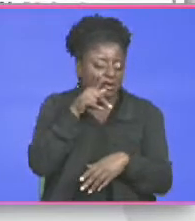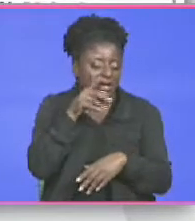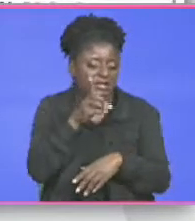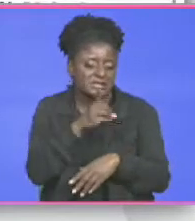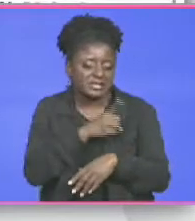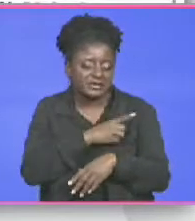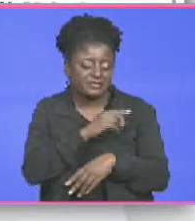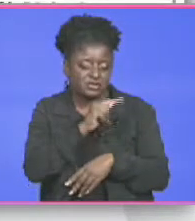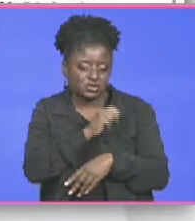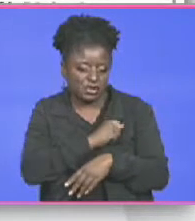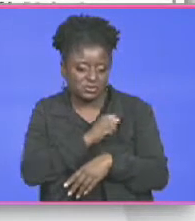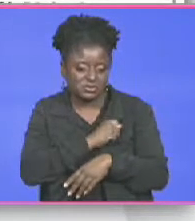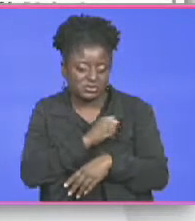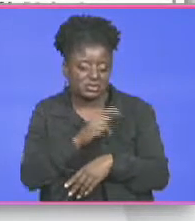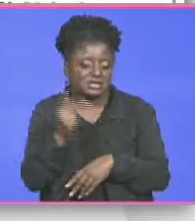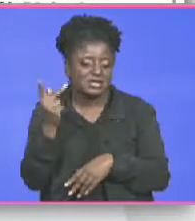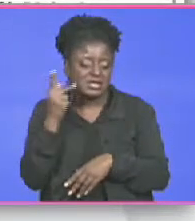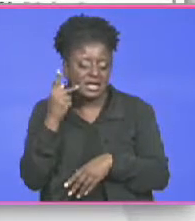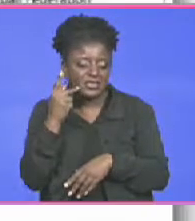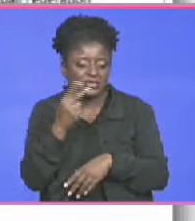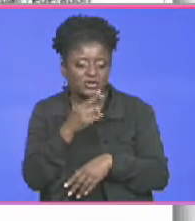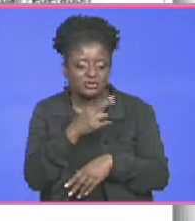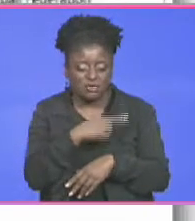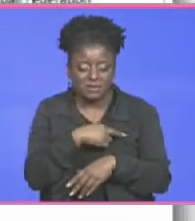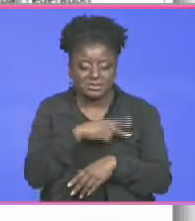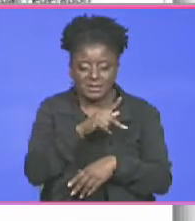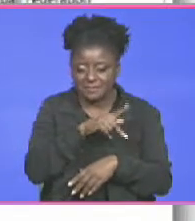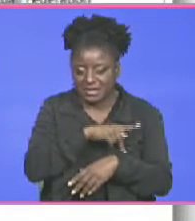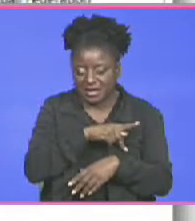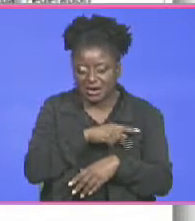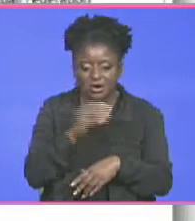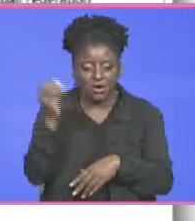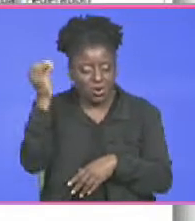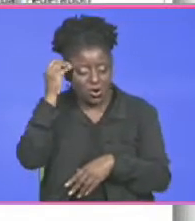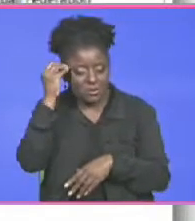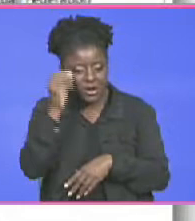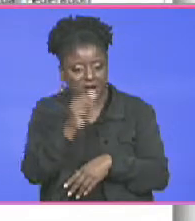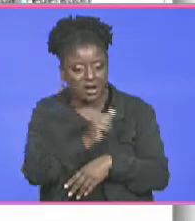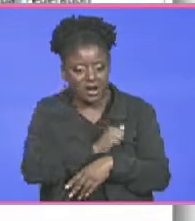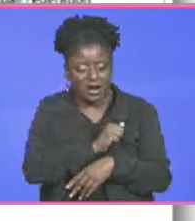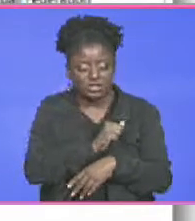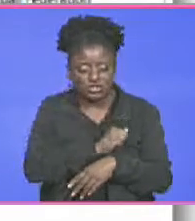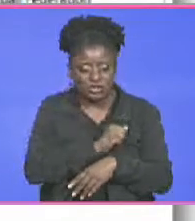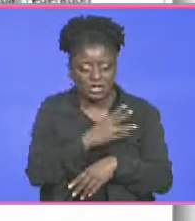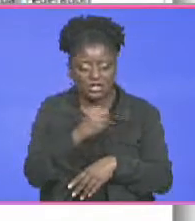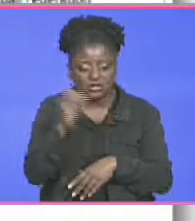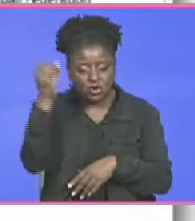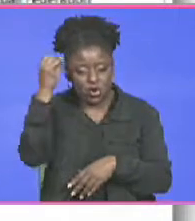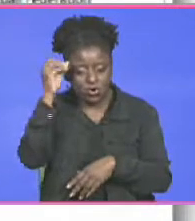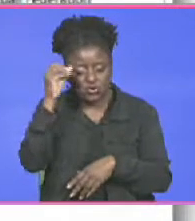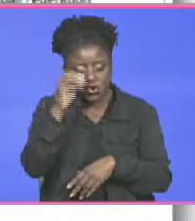Davis-Thompson, Corinne Catherine Ramsing-Pierre, Omar Archer, and Oreo Wood.